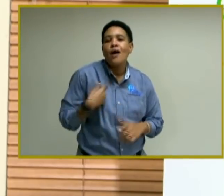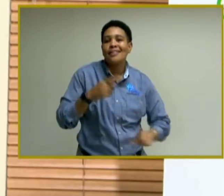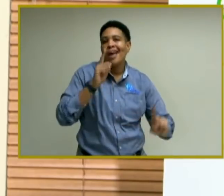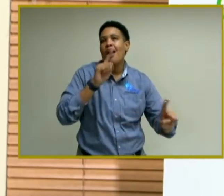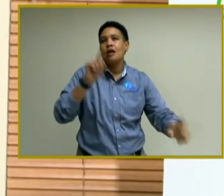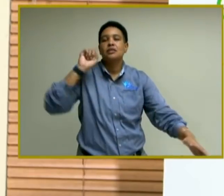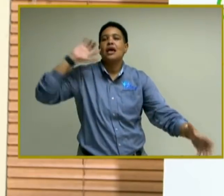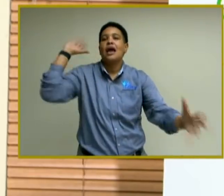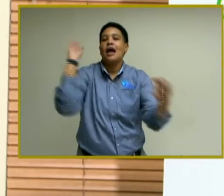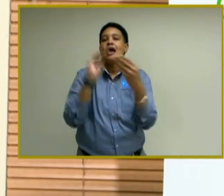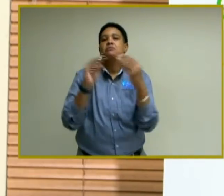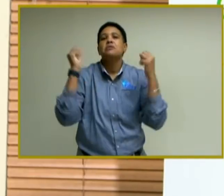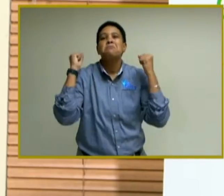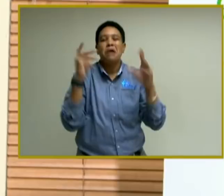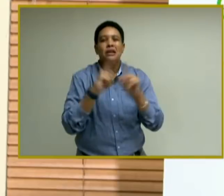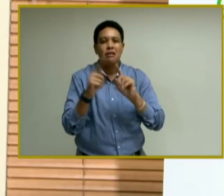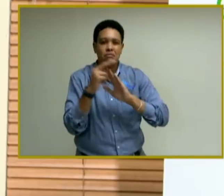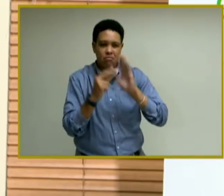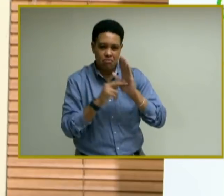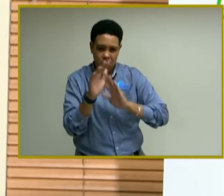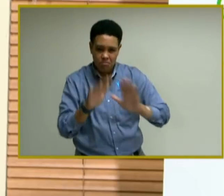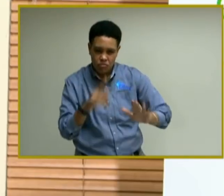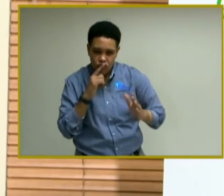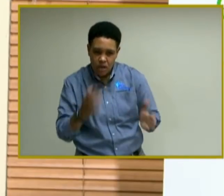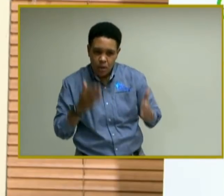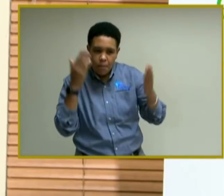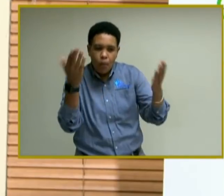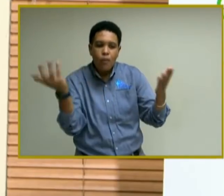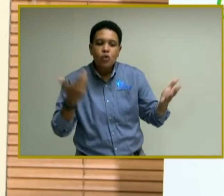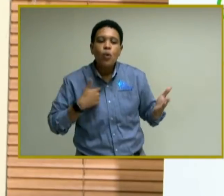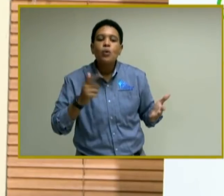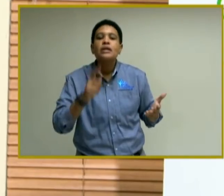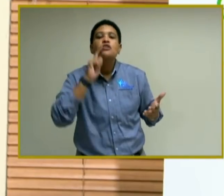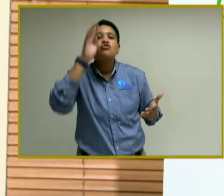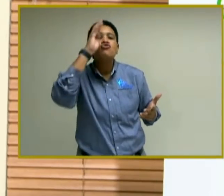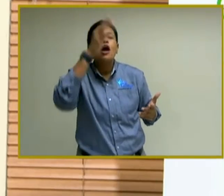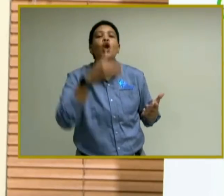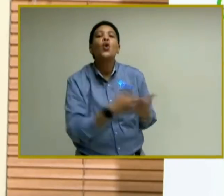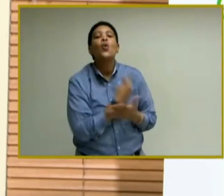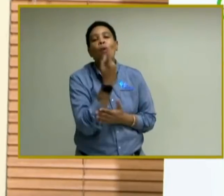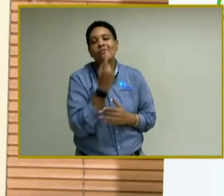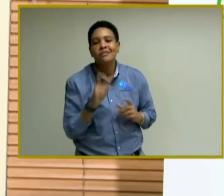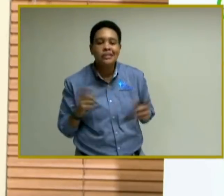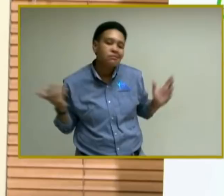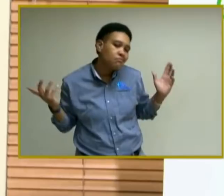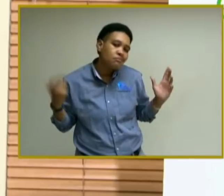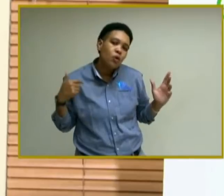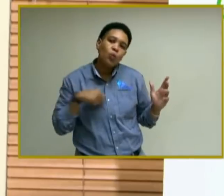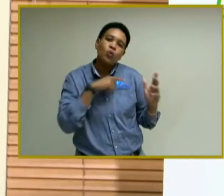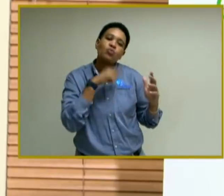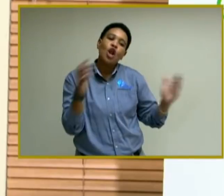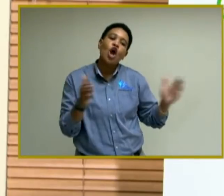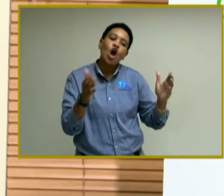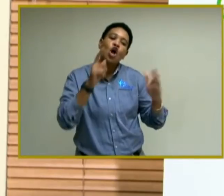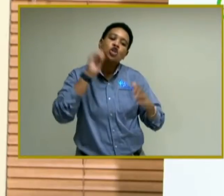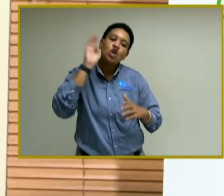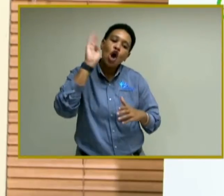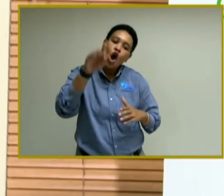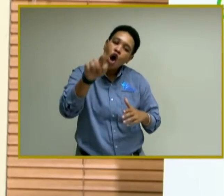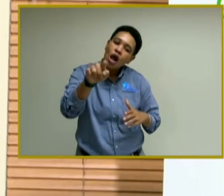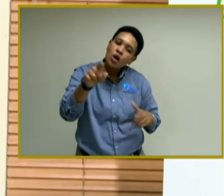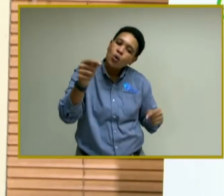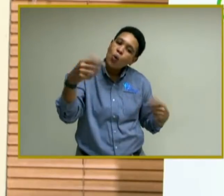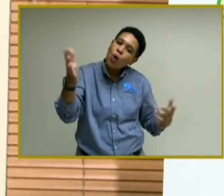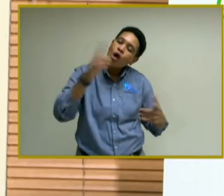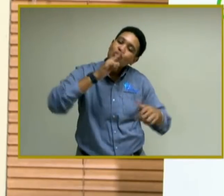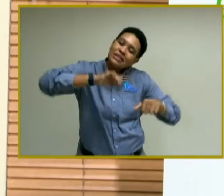captures the many measures that have been proposed is that we need to create new ones. And we urge all of us,